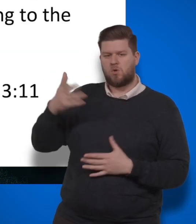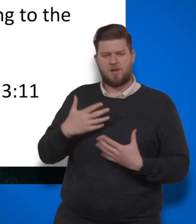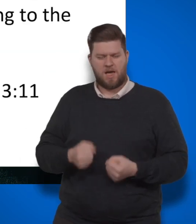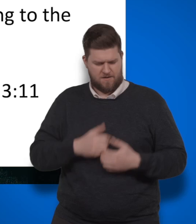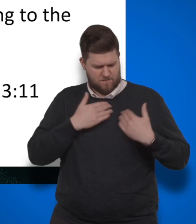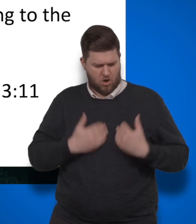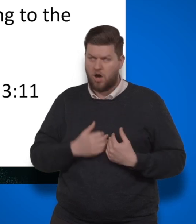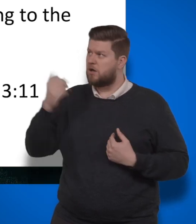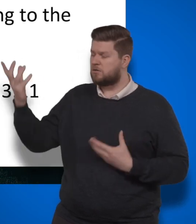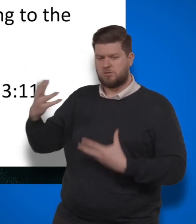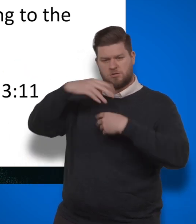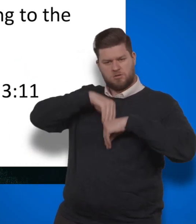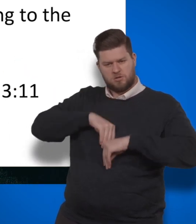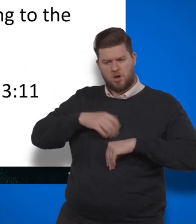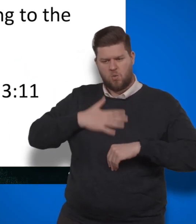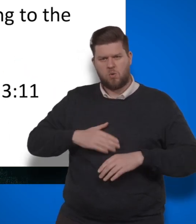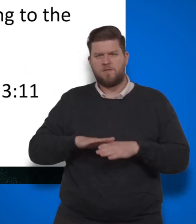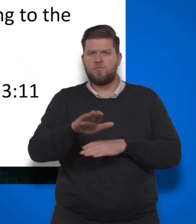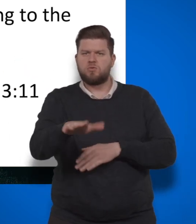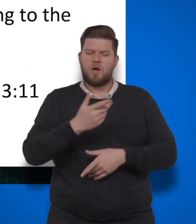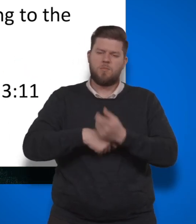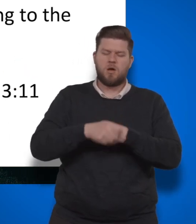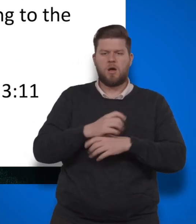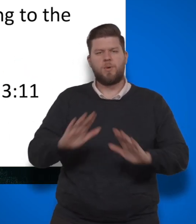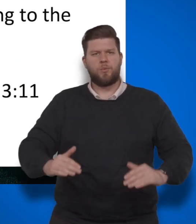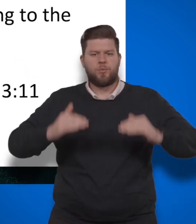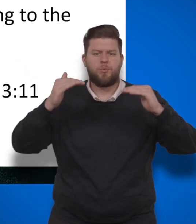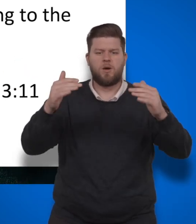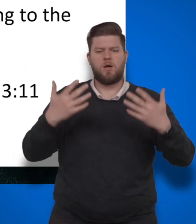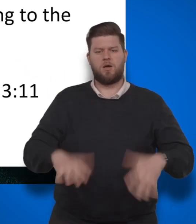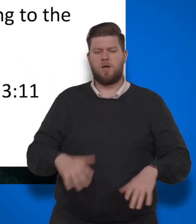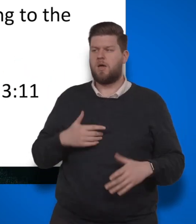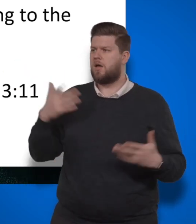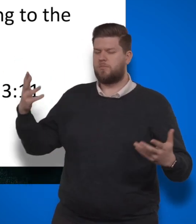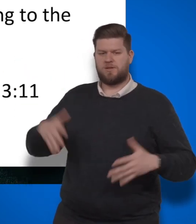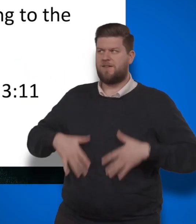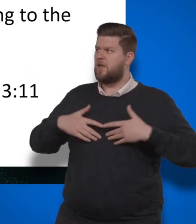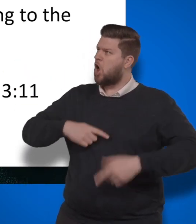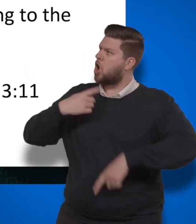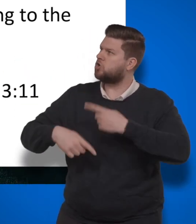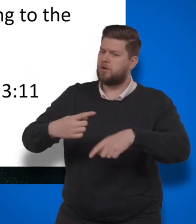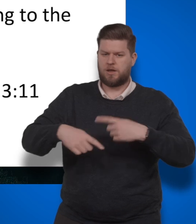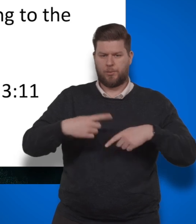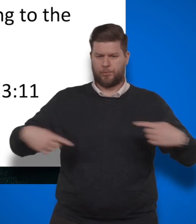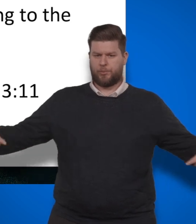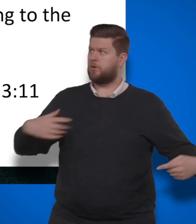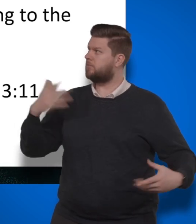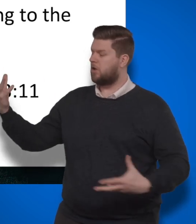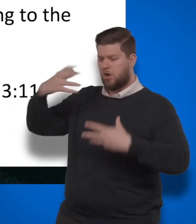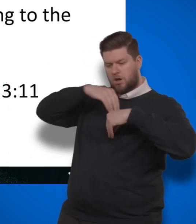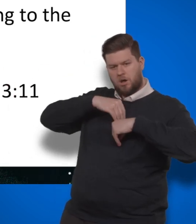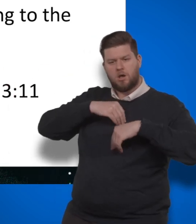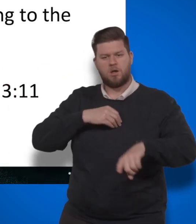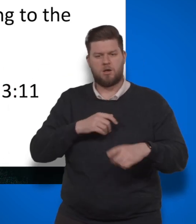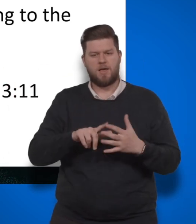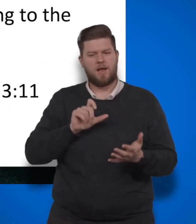longing for a future reality. He has put eternity into man's hearts, as the writer to Ecclesiastes said. But the route to the